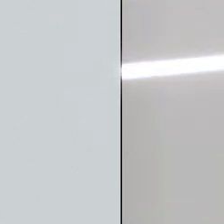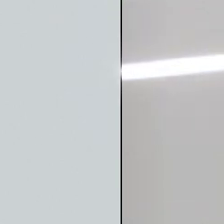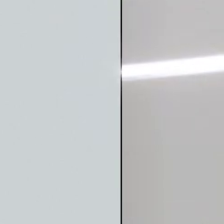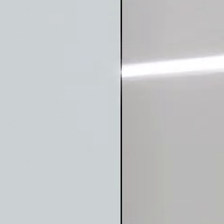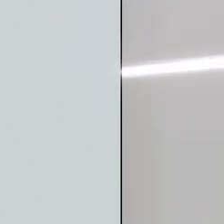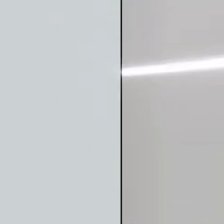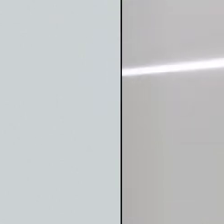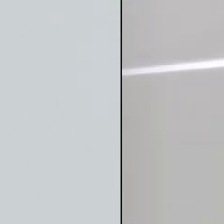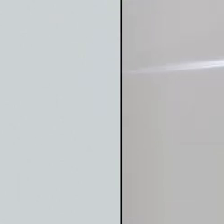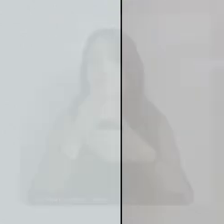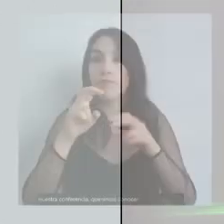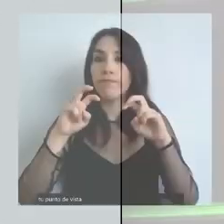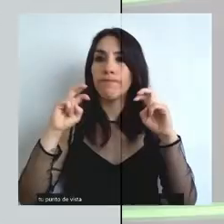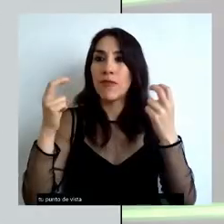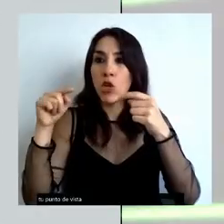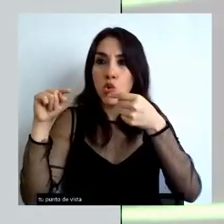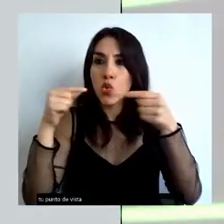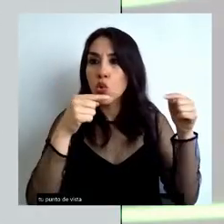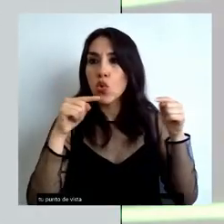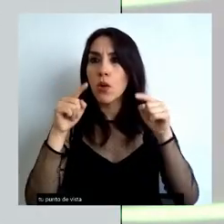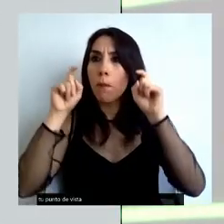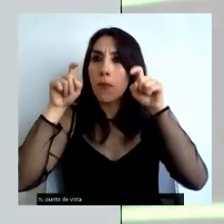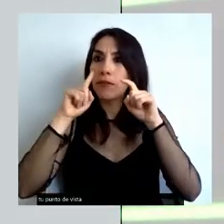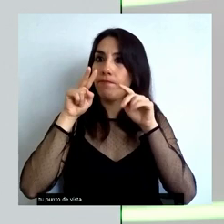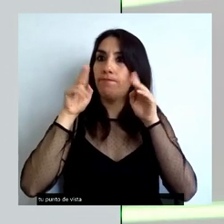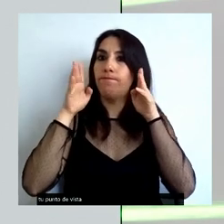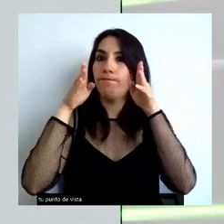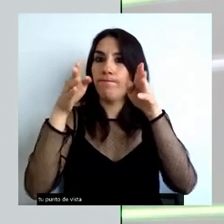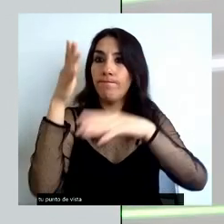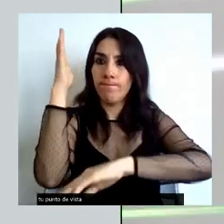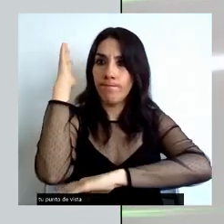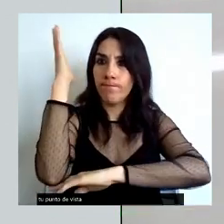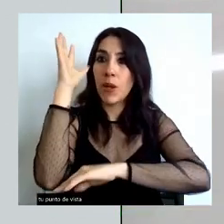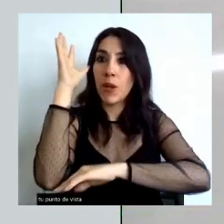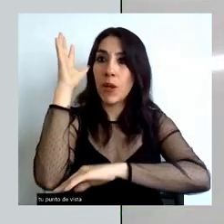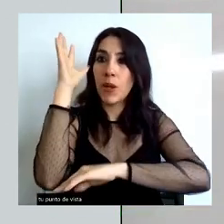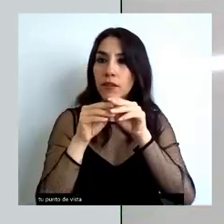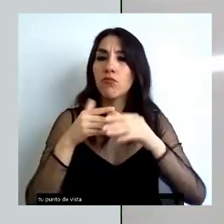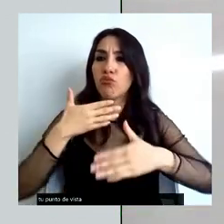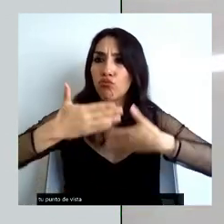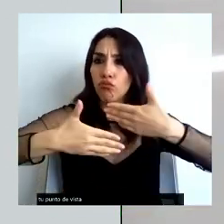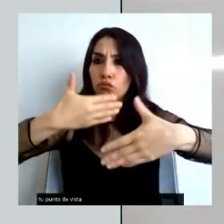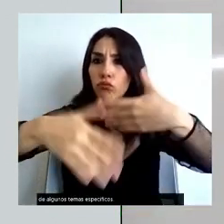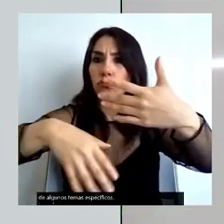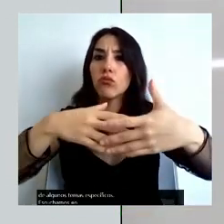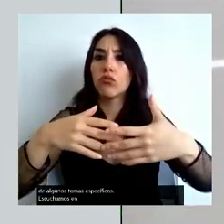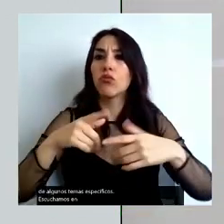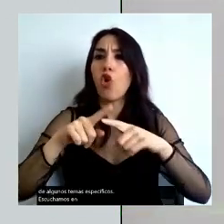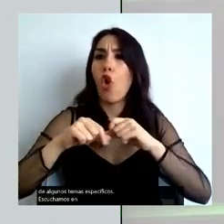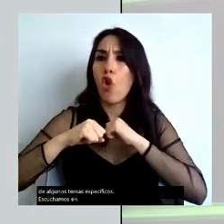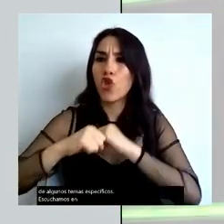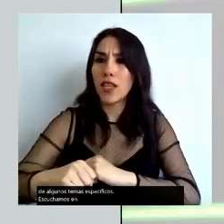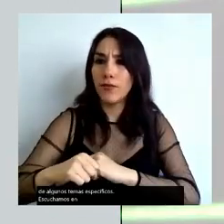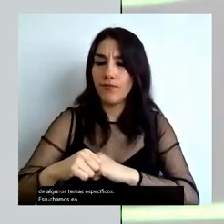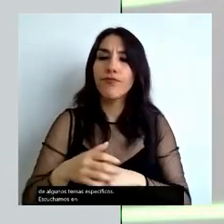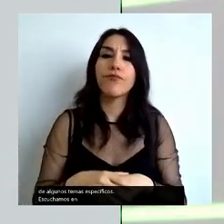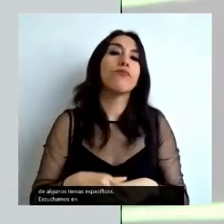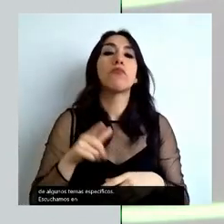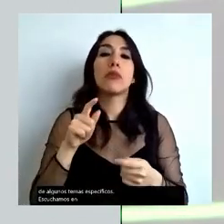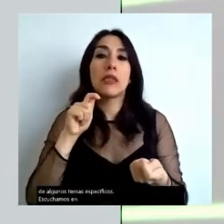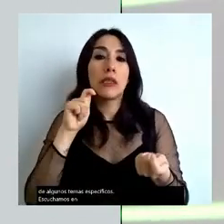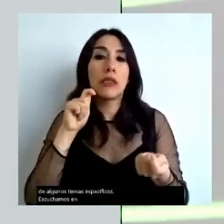of questions, we heard in your speech about the Industrial Revolution. This point is extremely relevant